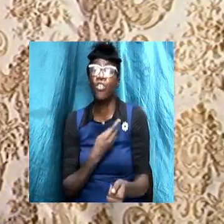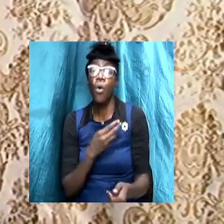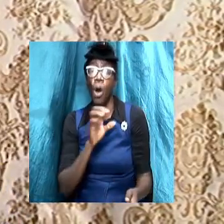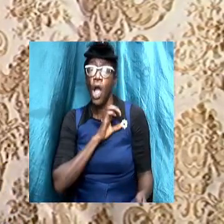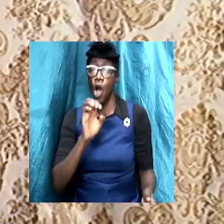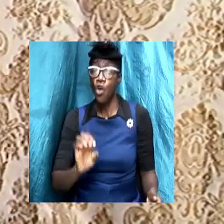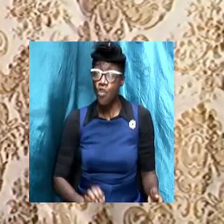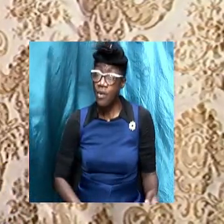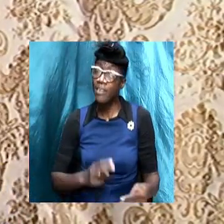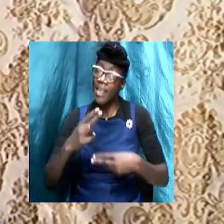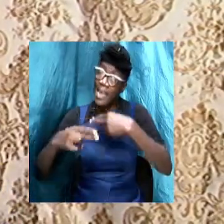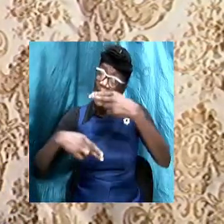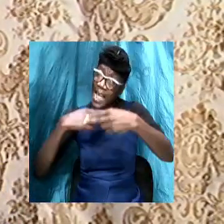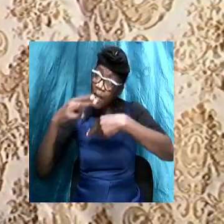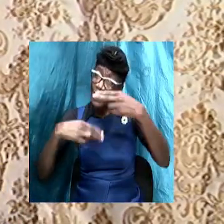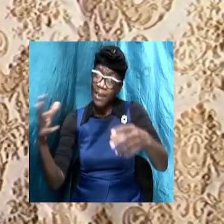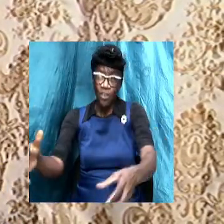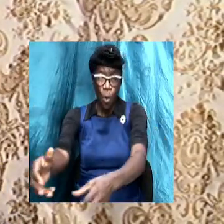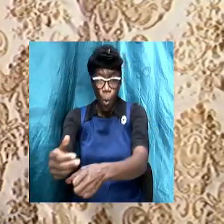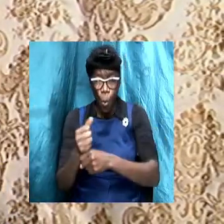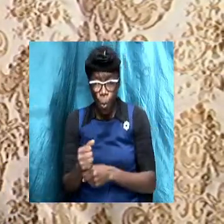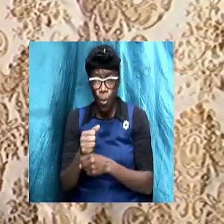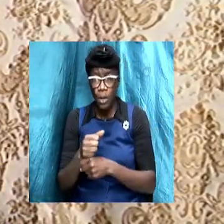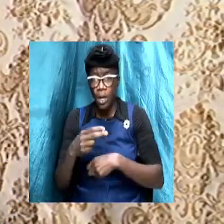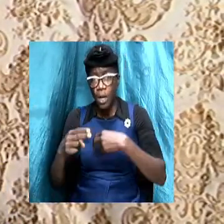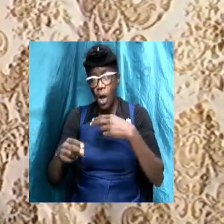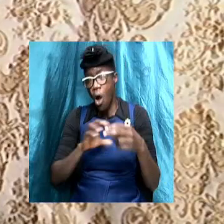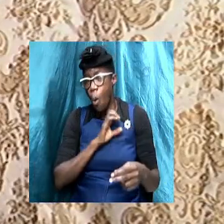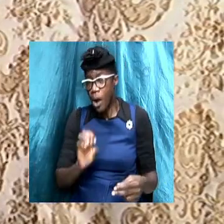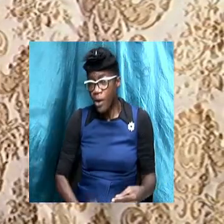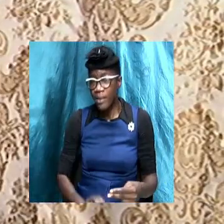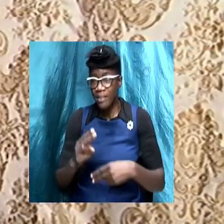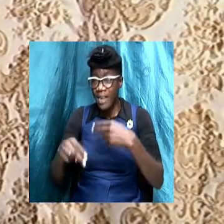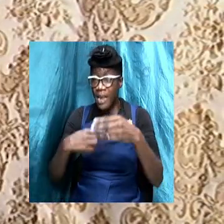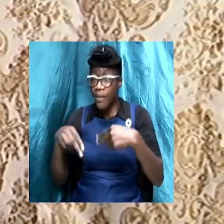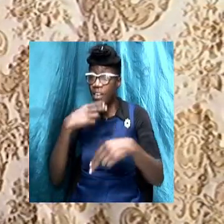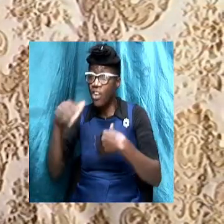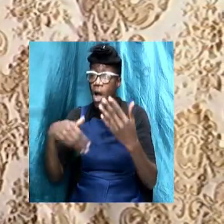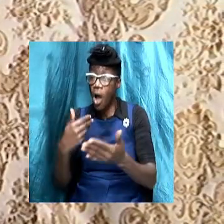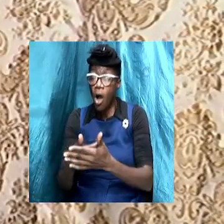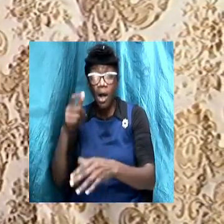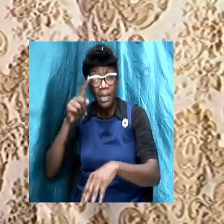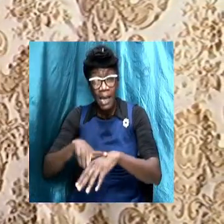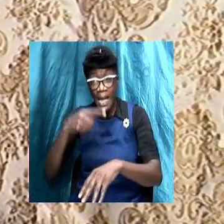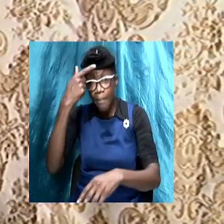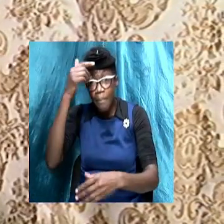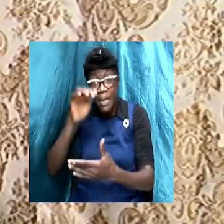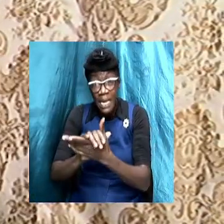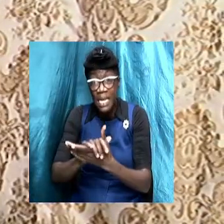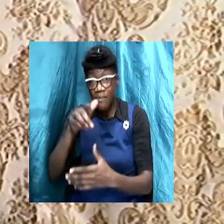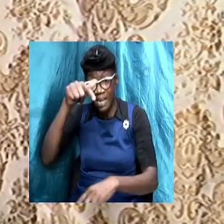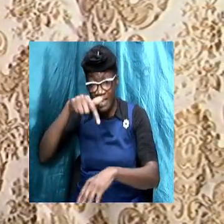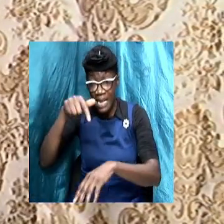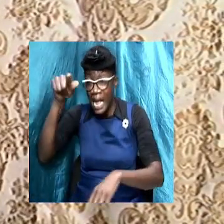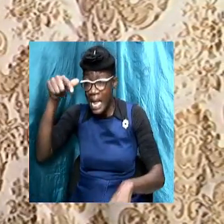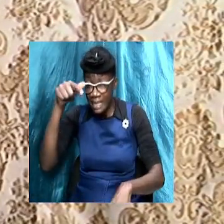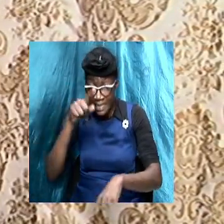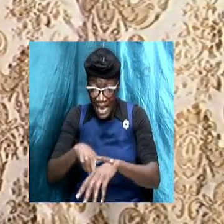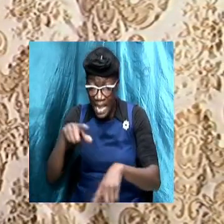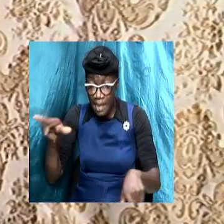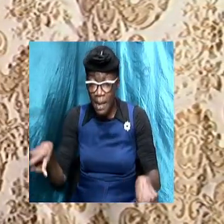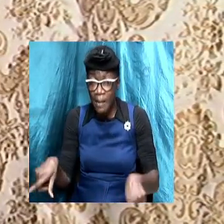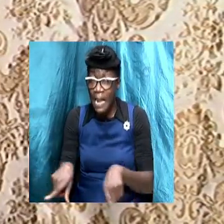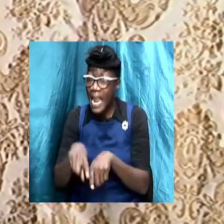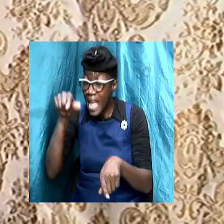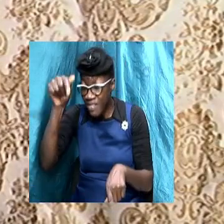We hold fast our Christian heritage at all times. And I believe in a time like this, amen, it's very important that we